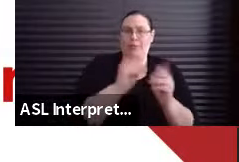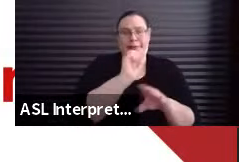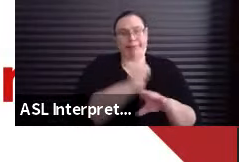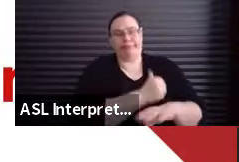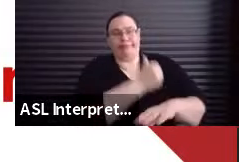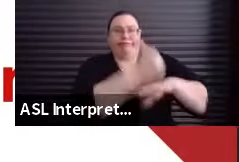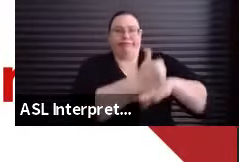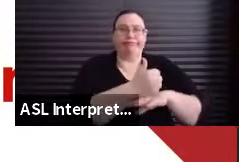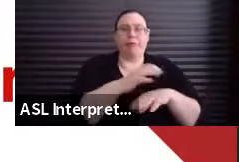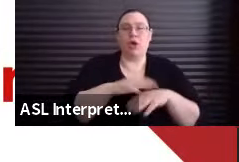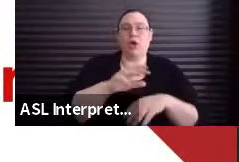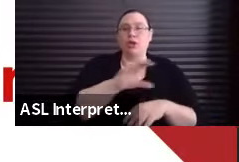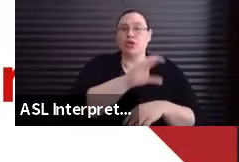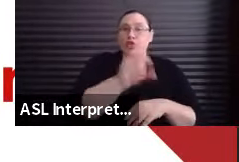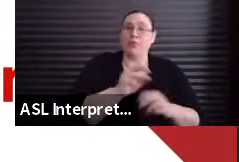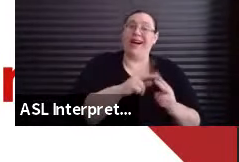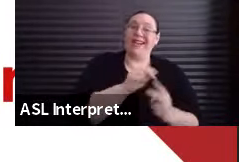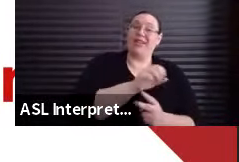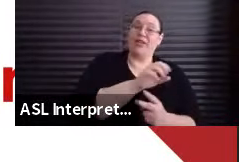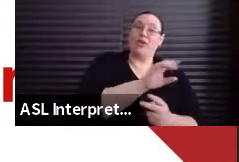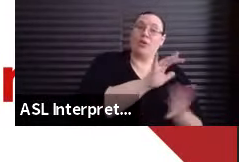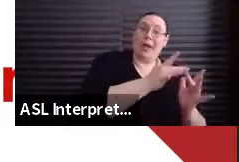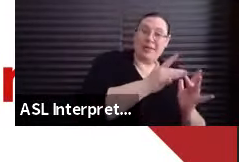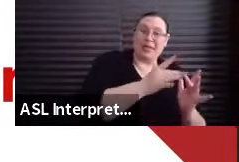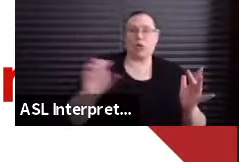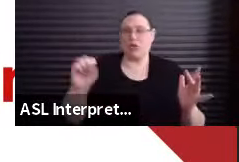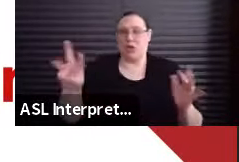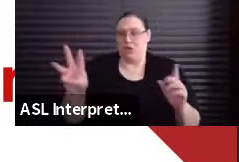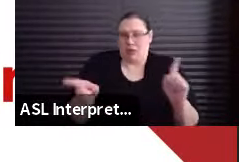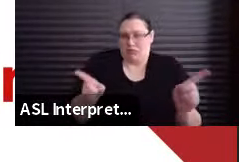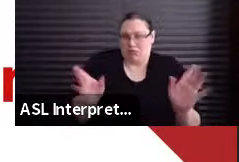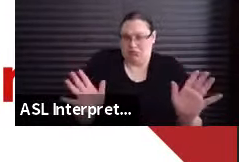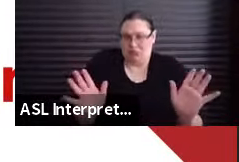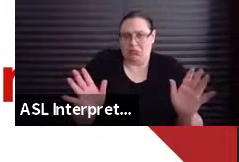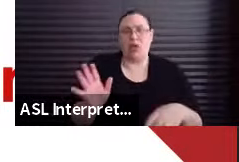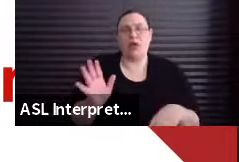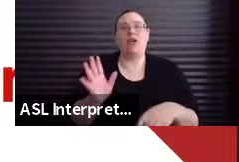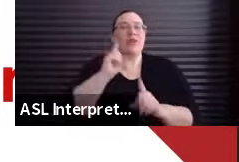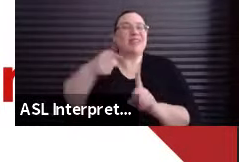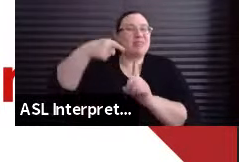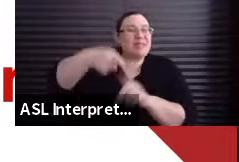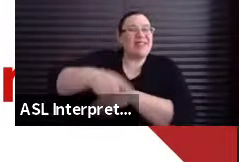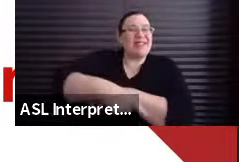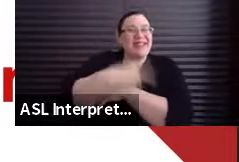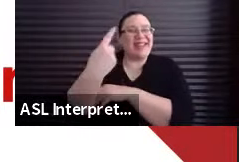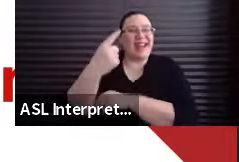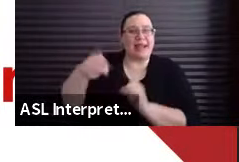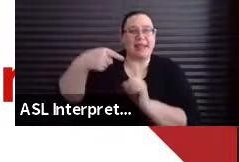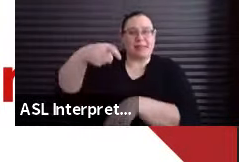Zoom website or the Zoom software, as I mentioned before, for a specific date and time.